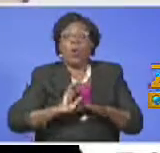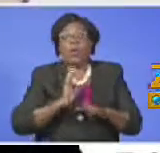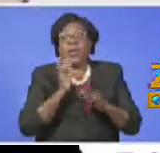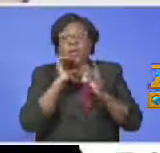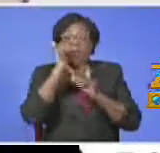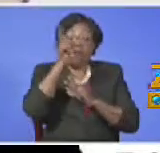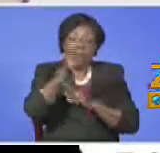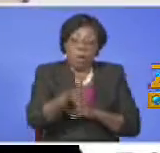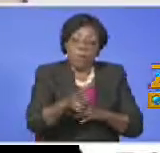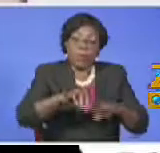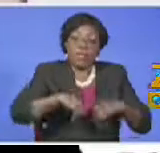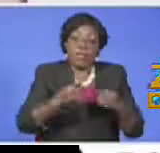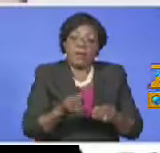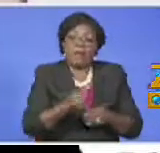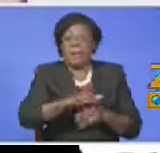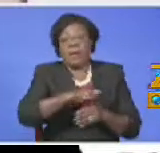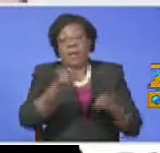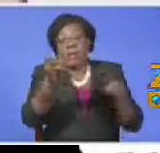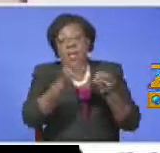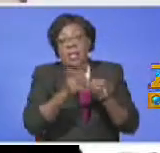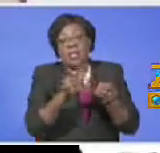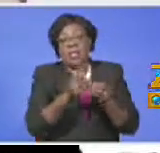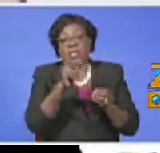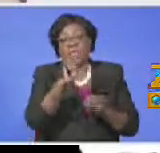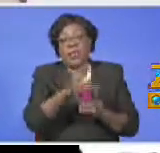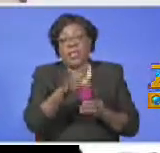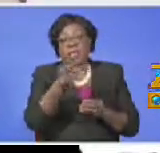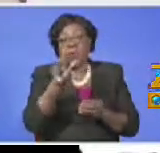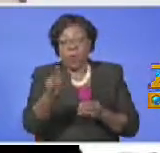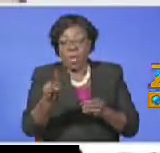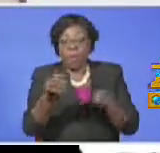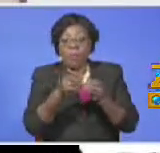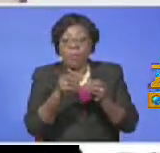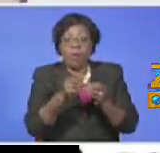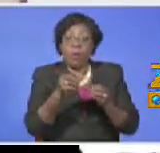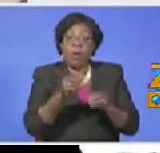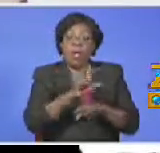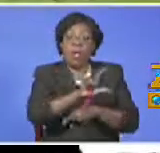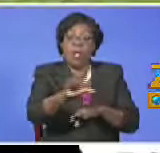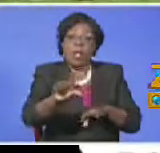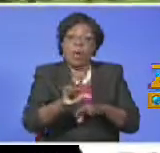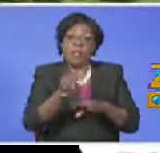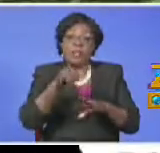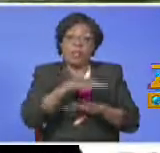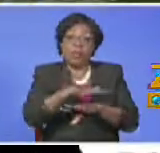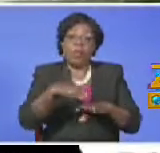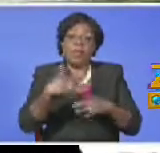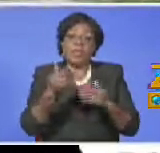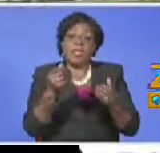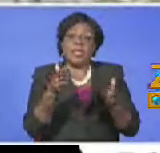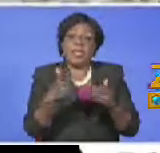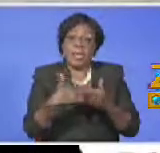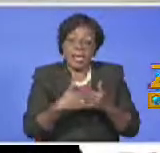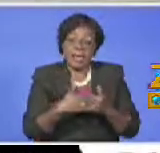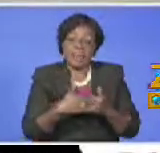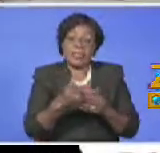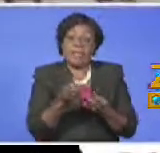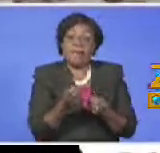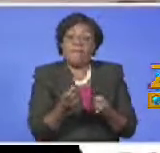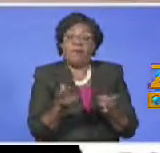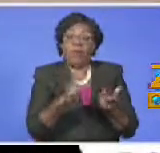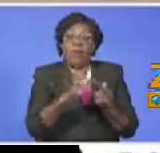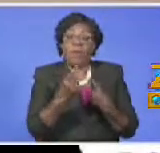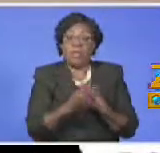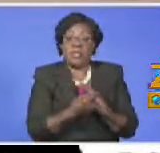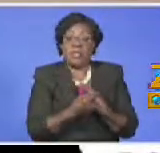additional 21 service lots in this subdivision over the next several months. Then there's the Land Grants